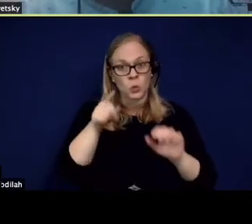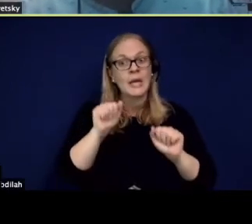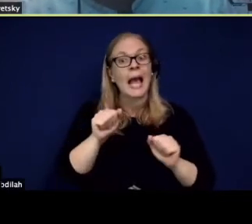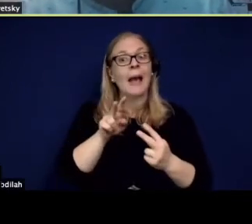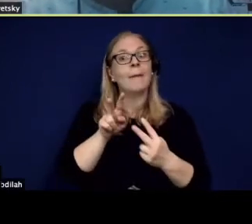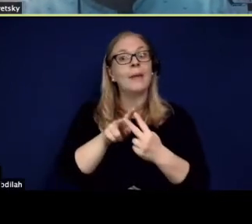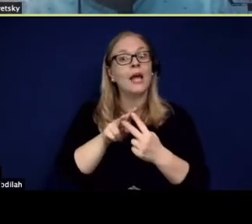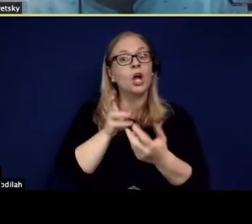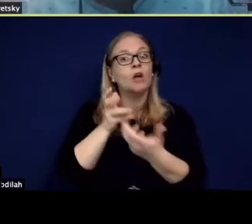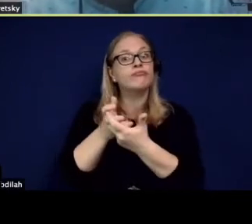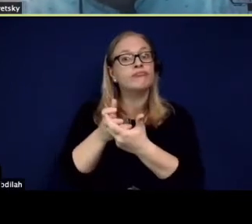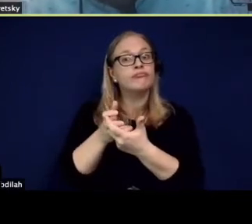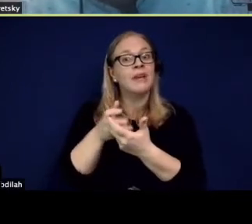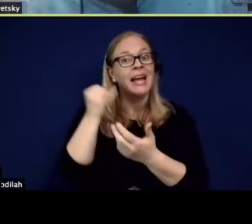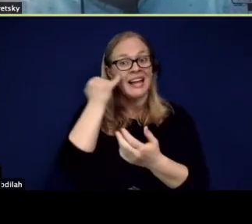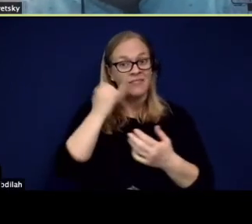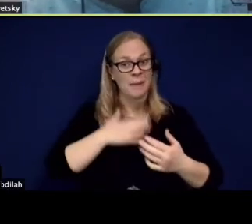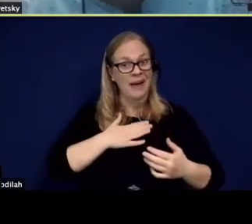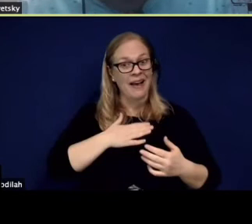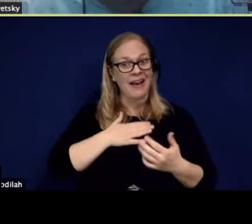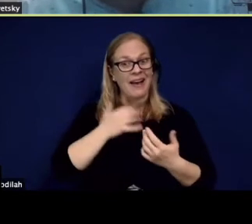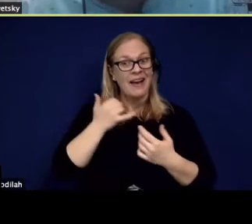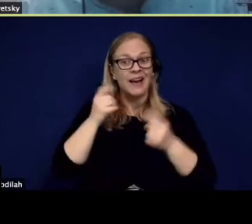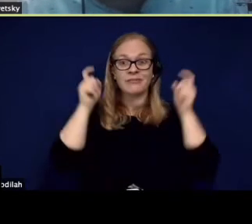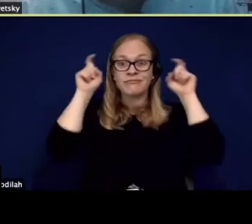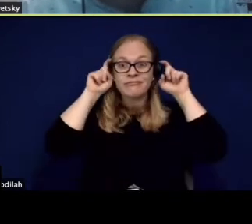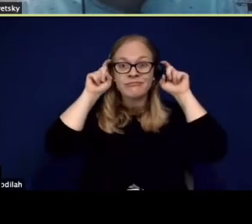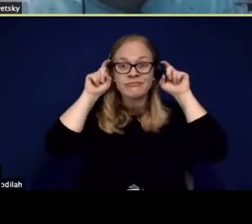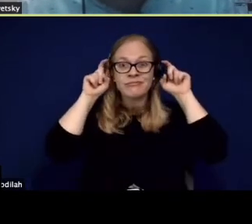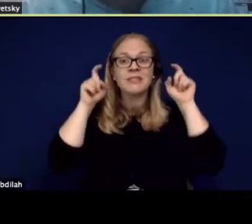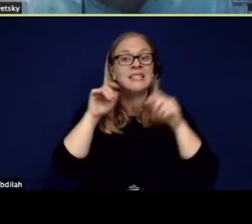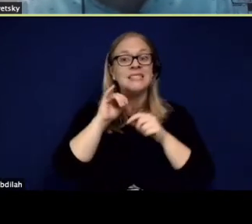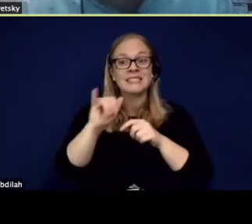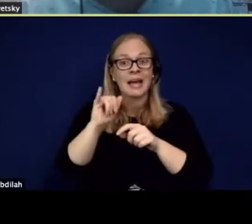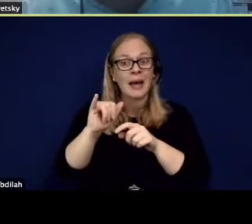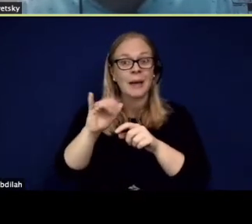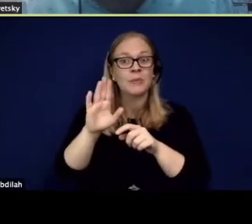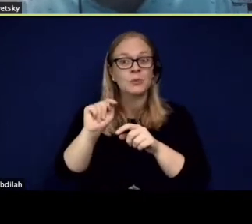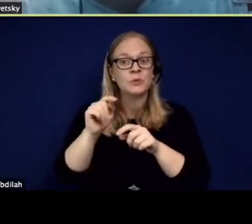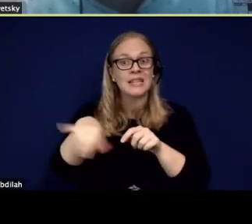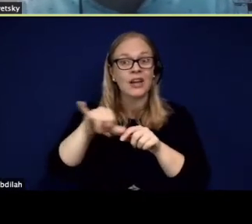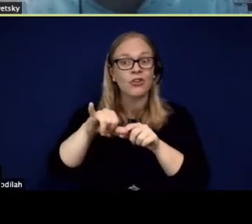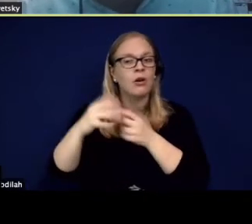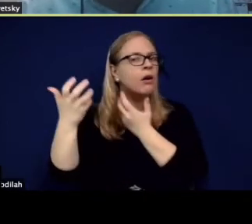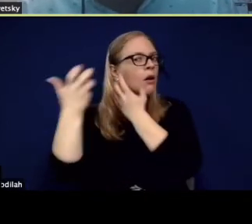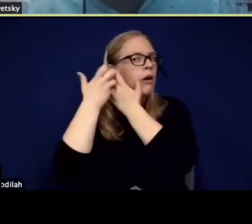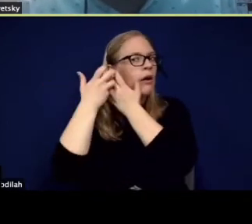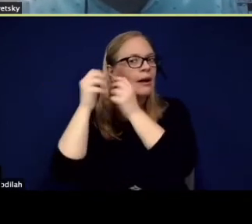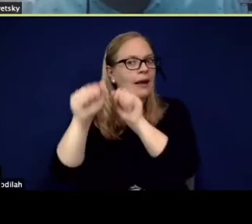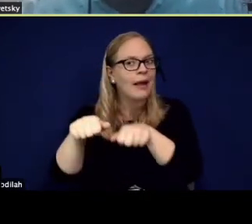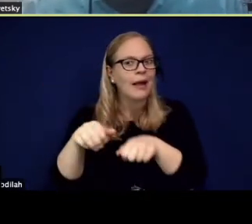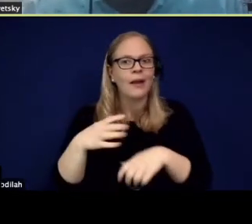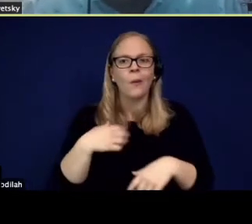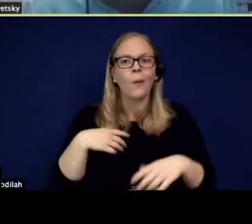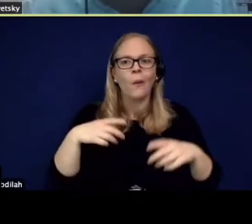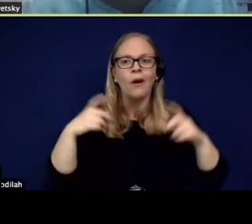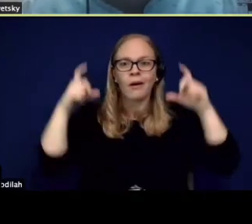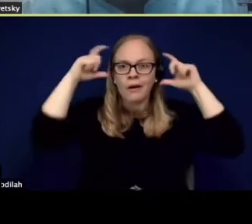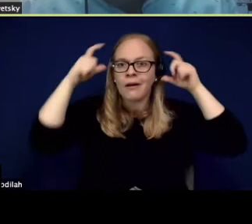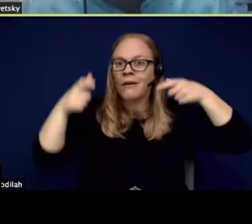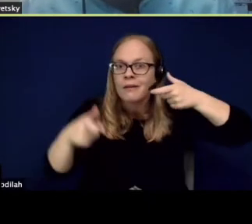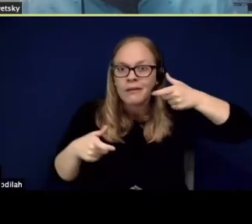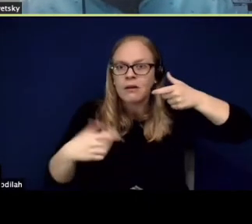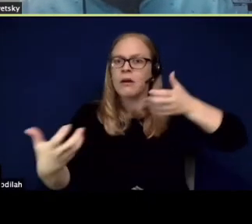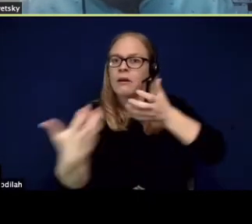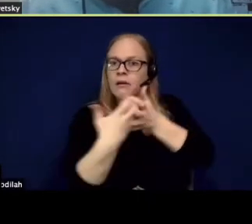same Bluetooth standard. So many companies develop these streamers that would be on that same standard.